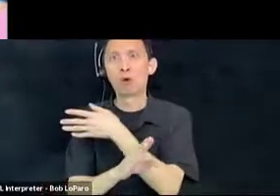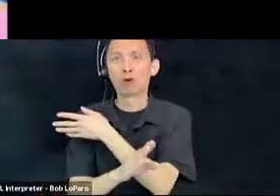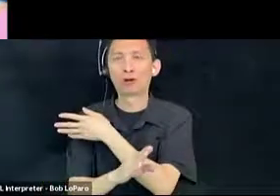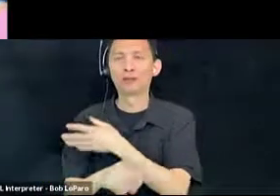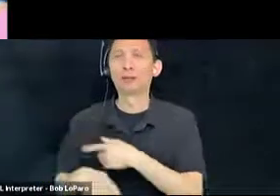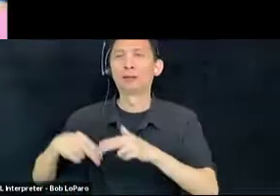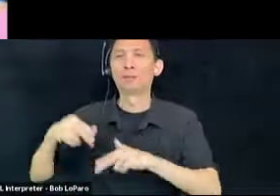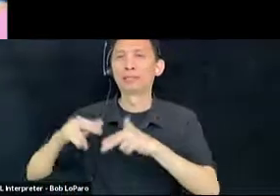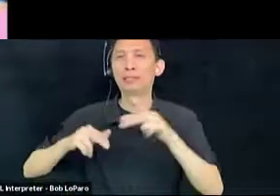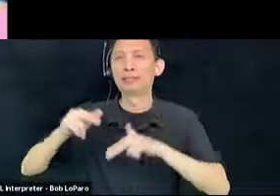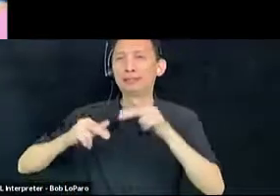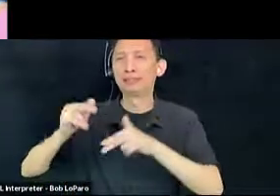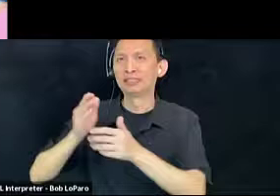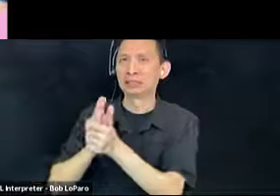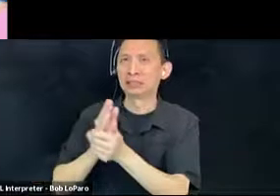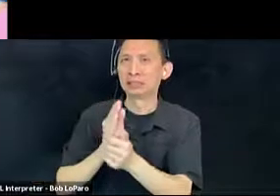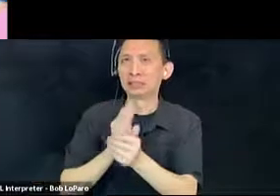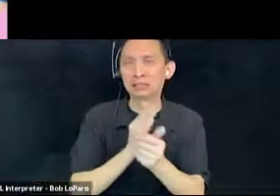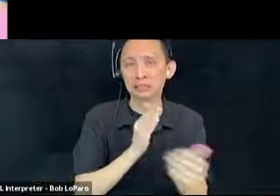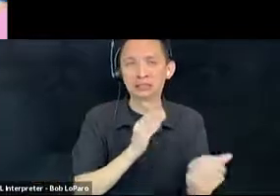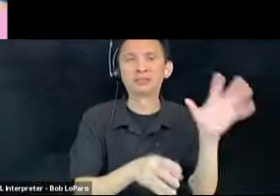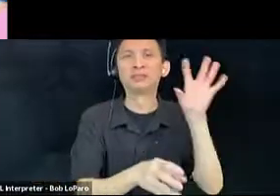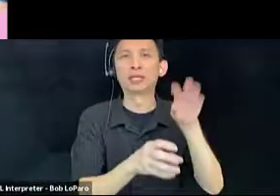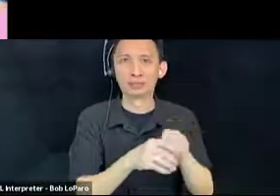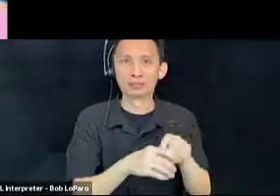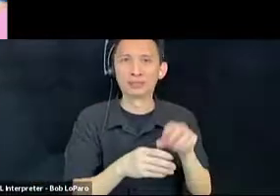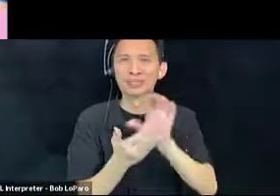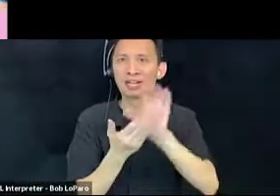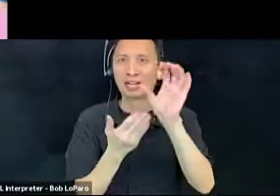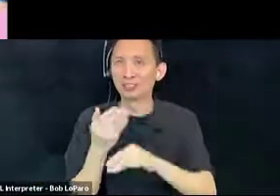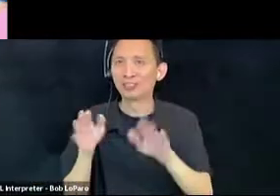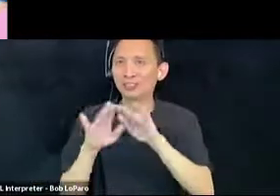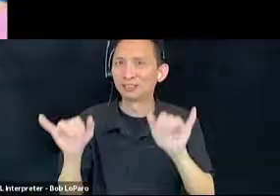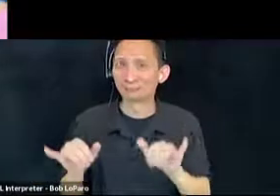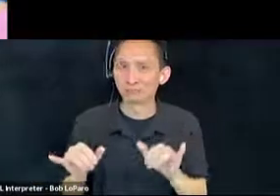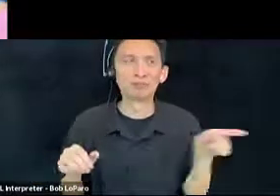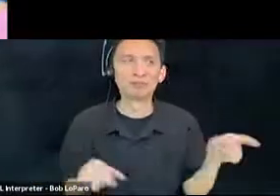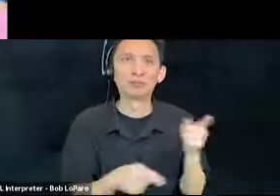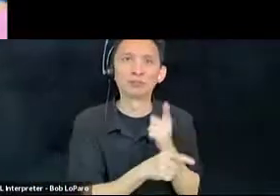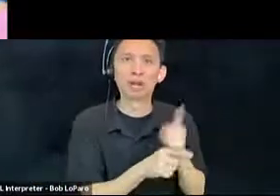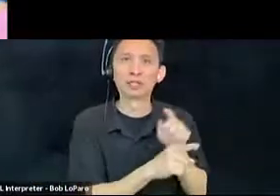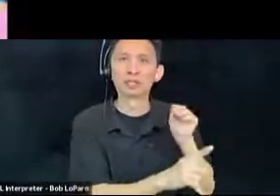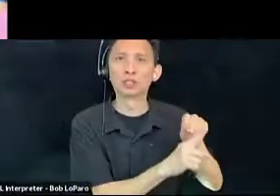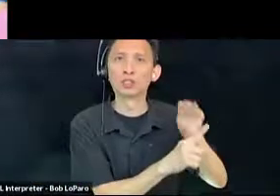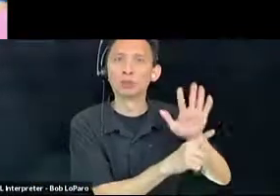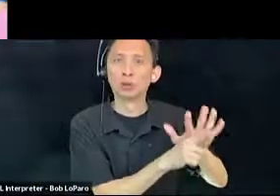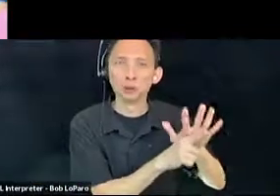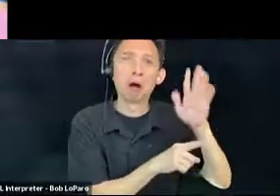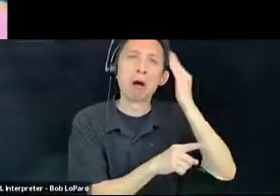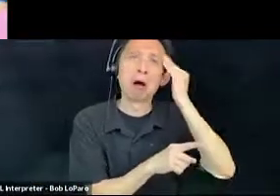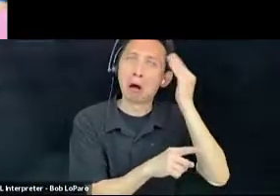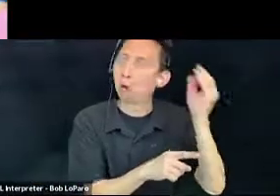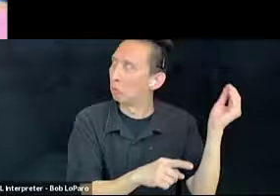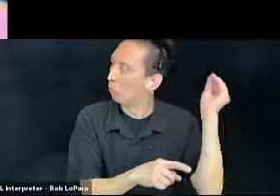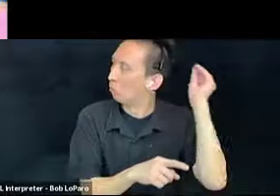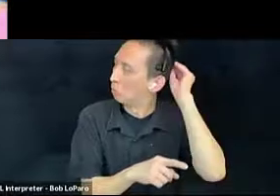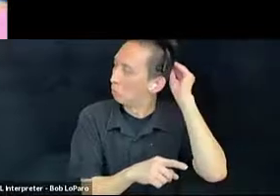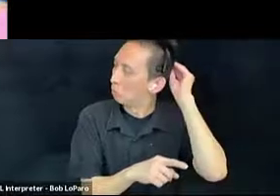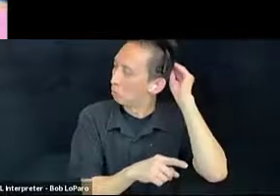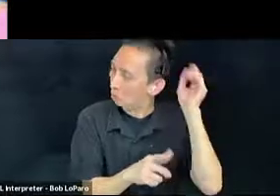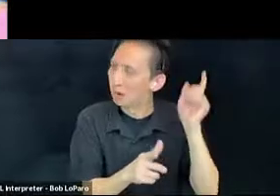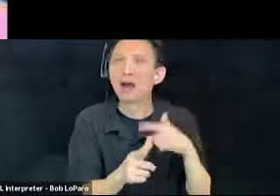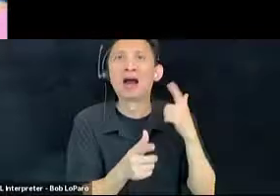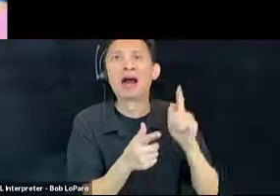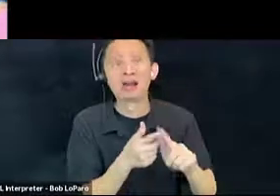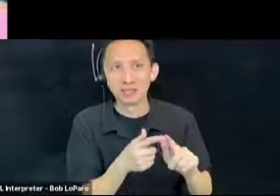we know are going to be included into their calendar system. So they're getting regular exposure to it. Again, not my favorite way